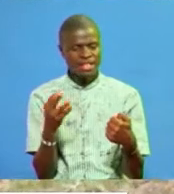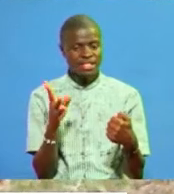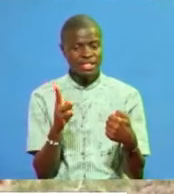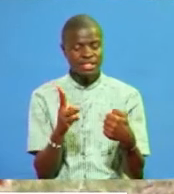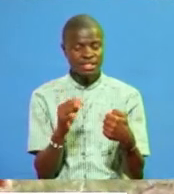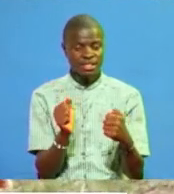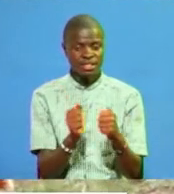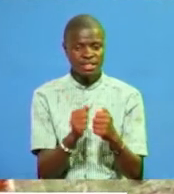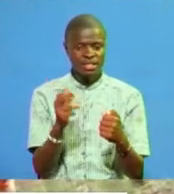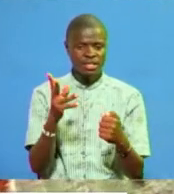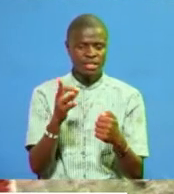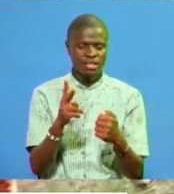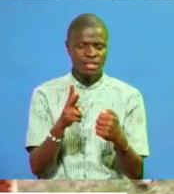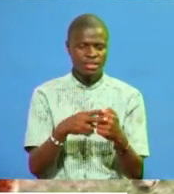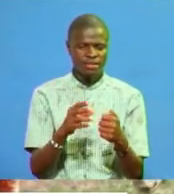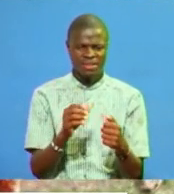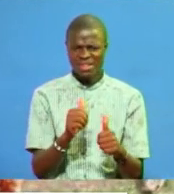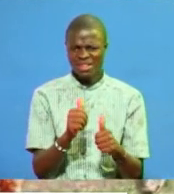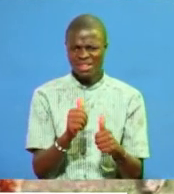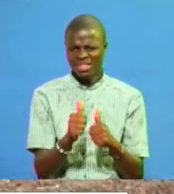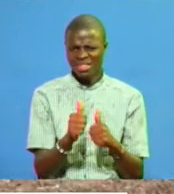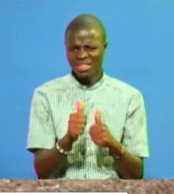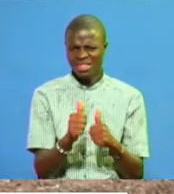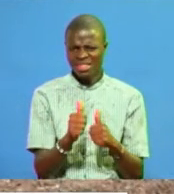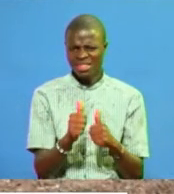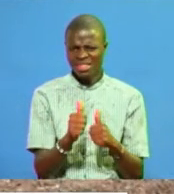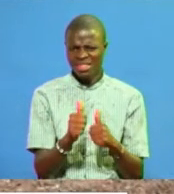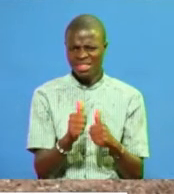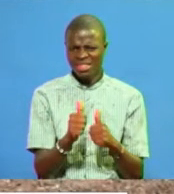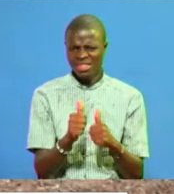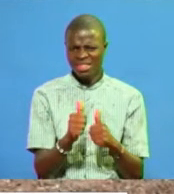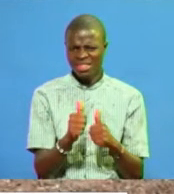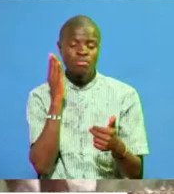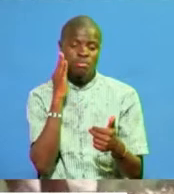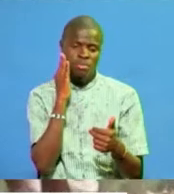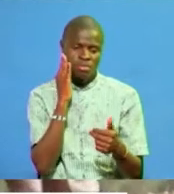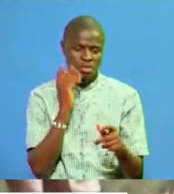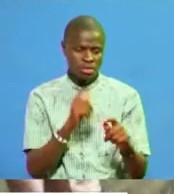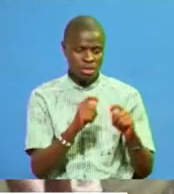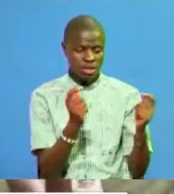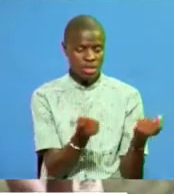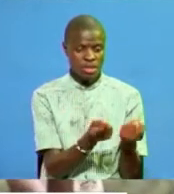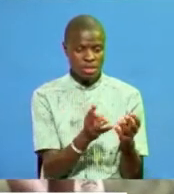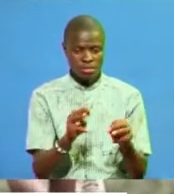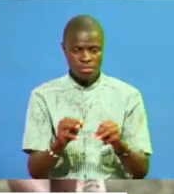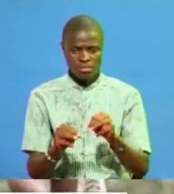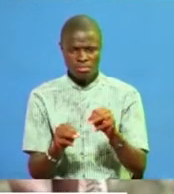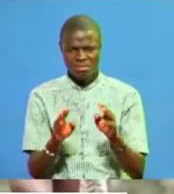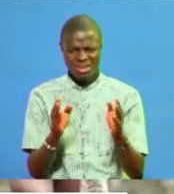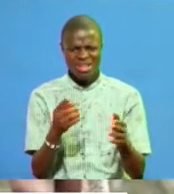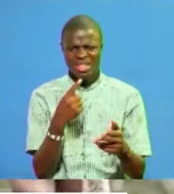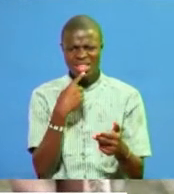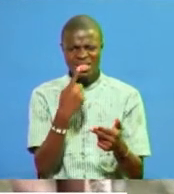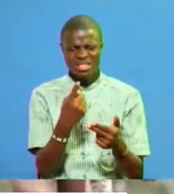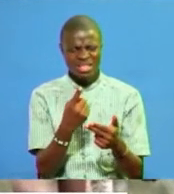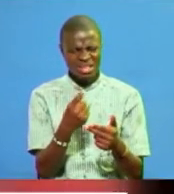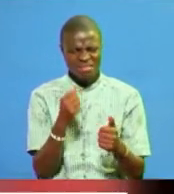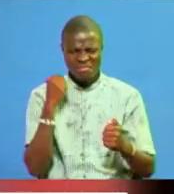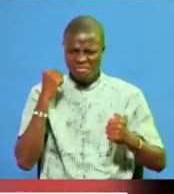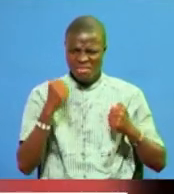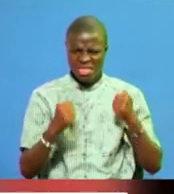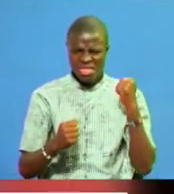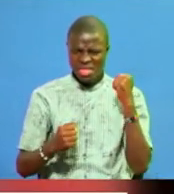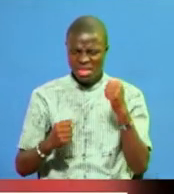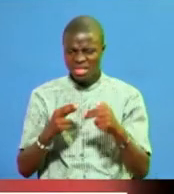today morning and is expected to land in Bathurst tomorrow. Team manager Patrick Arandu said that the athletes are ready to put in a good